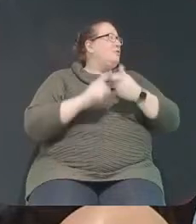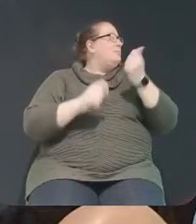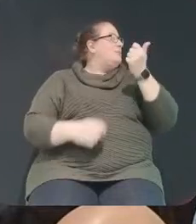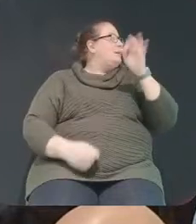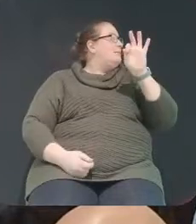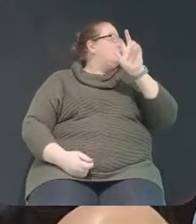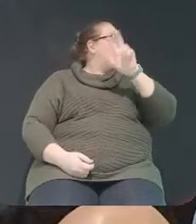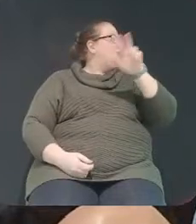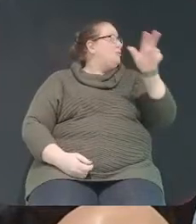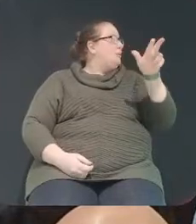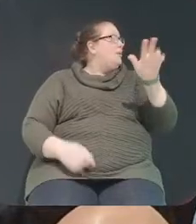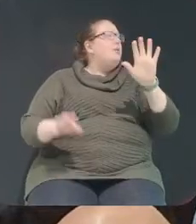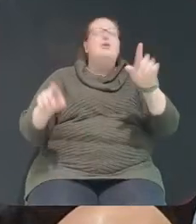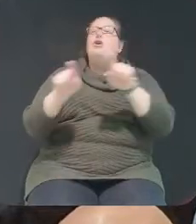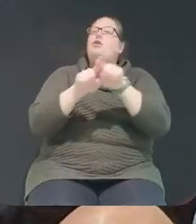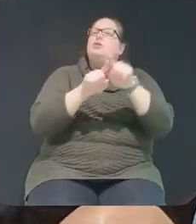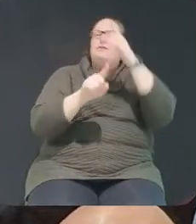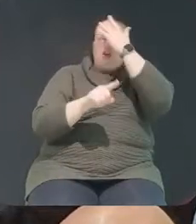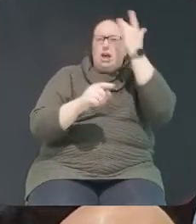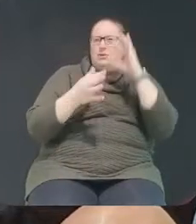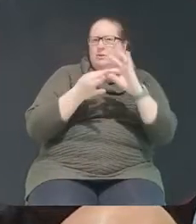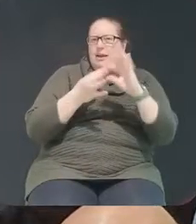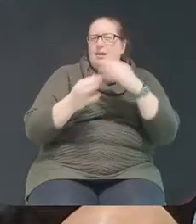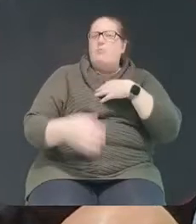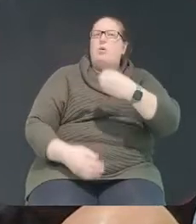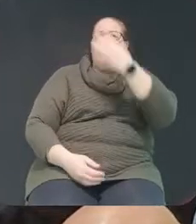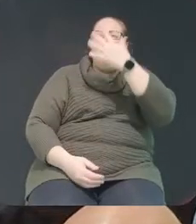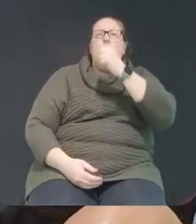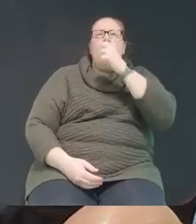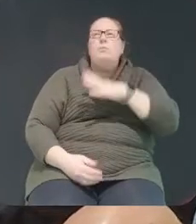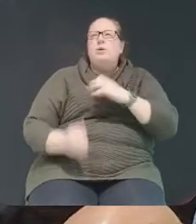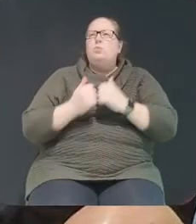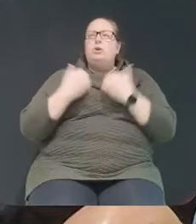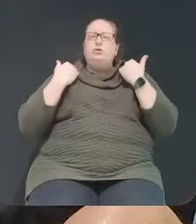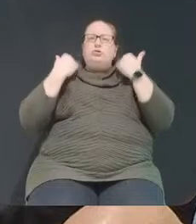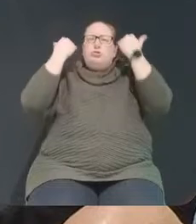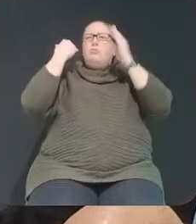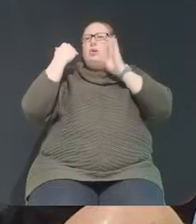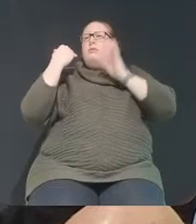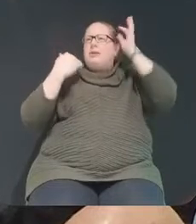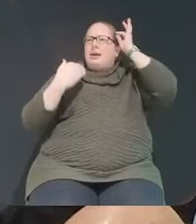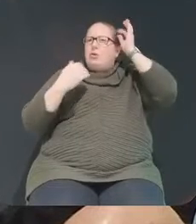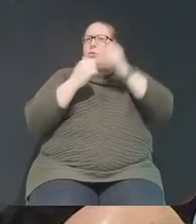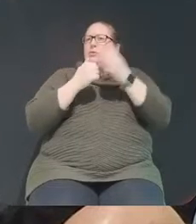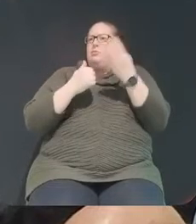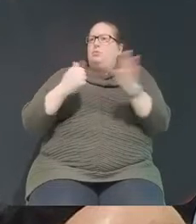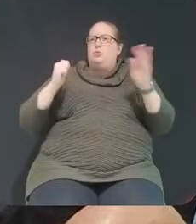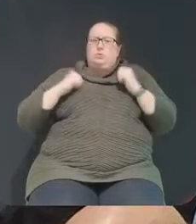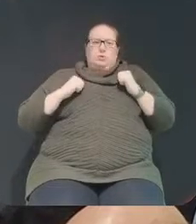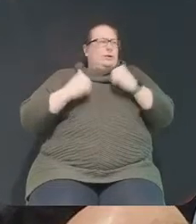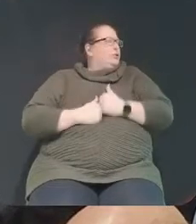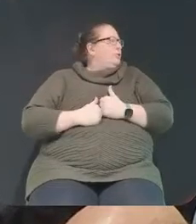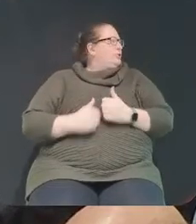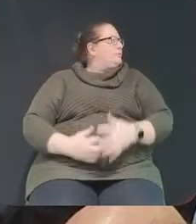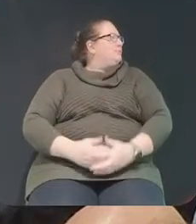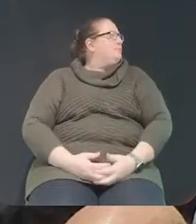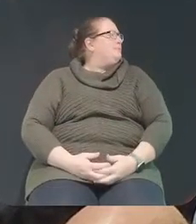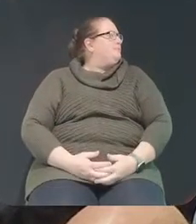1933. I also forgot to say that I'm a white woman with short brown hair, wearing a blue sweater.